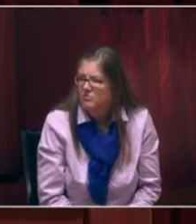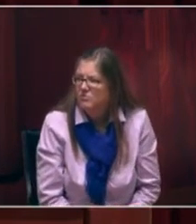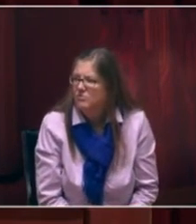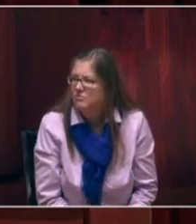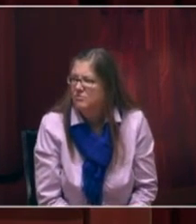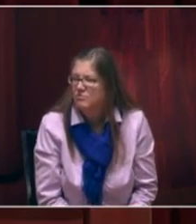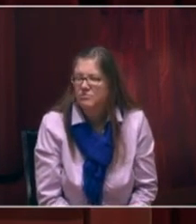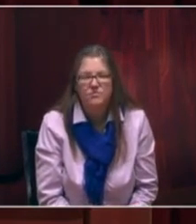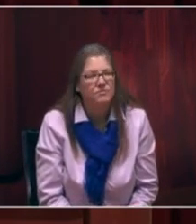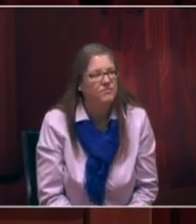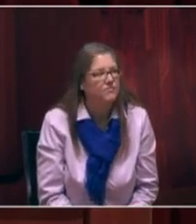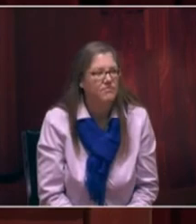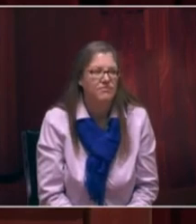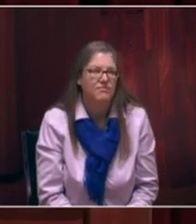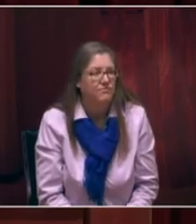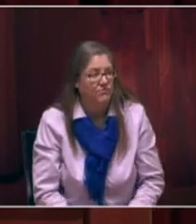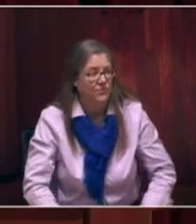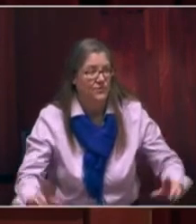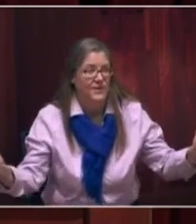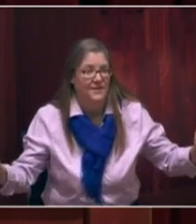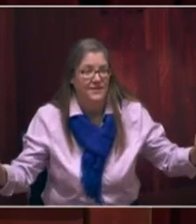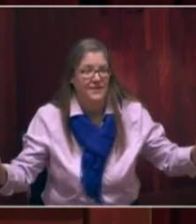No questions on reporting? Everyone's ready?